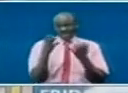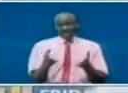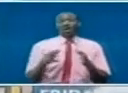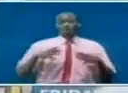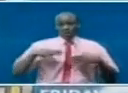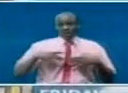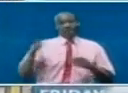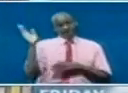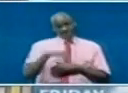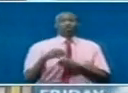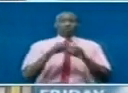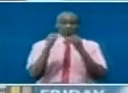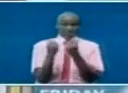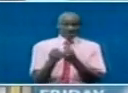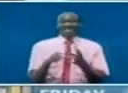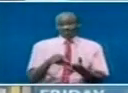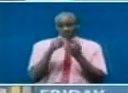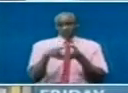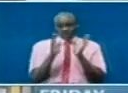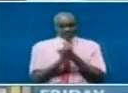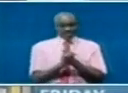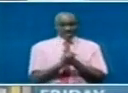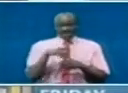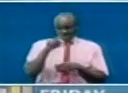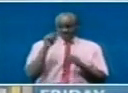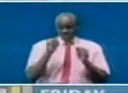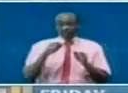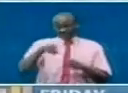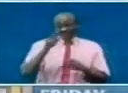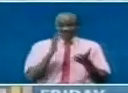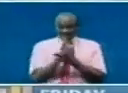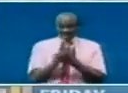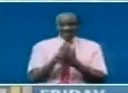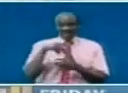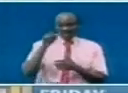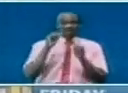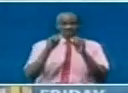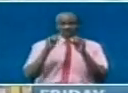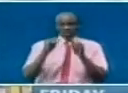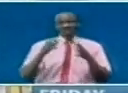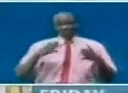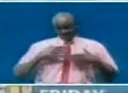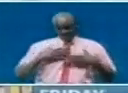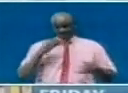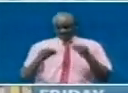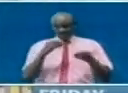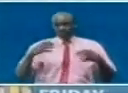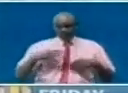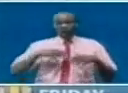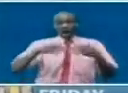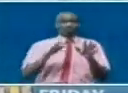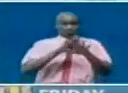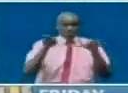is giving back to the society in a special way. A swimmer in her own right, Ayushi teaches physically challenged swimmers how to